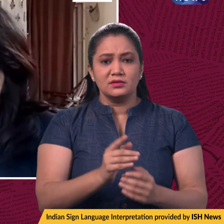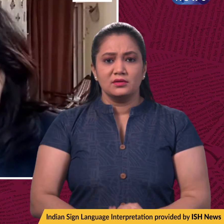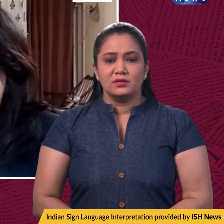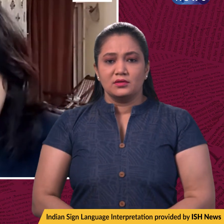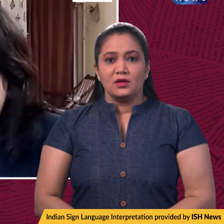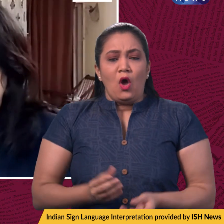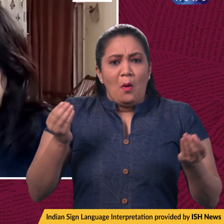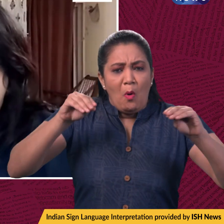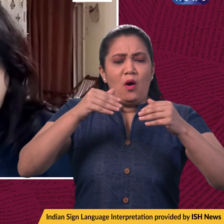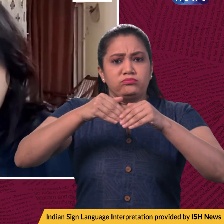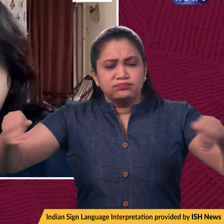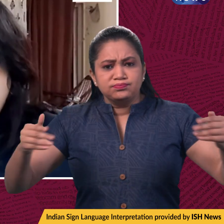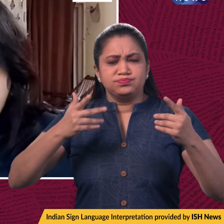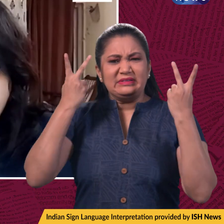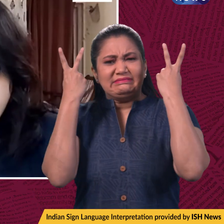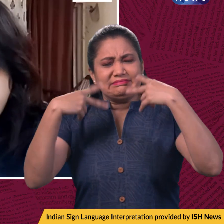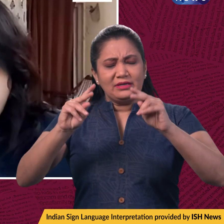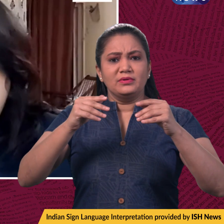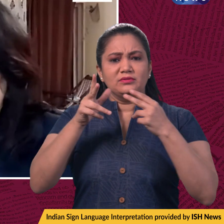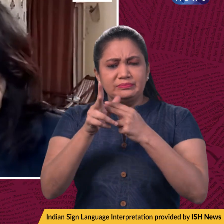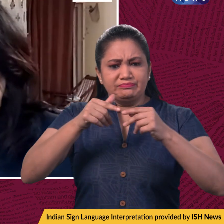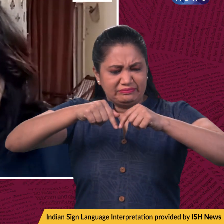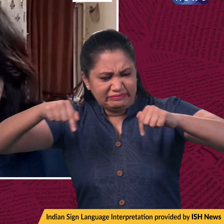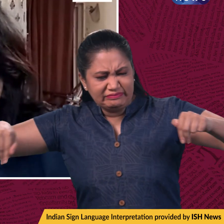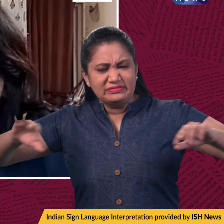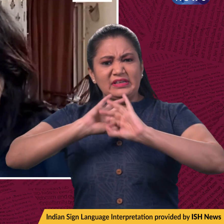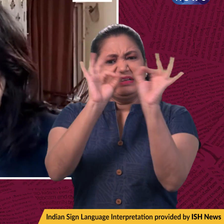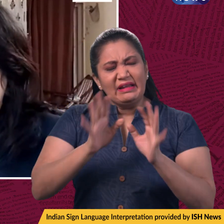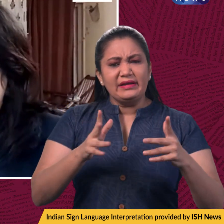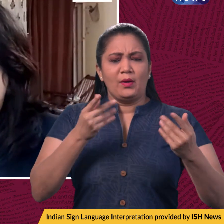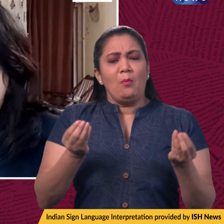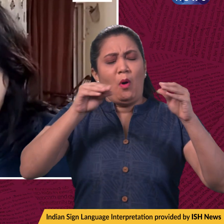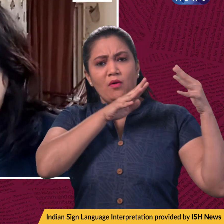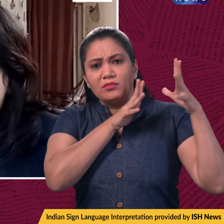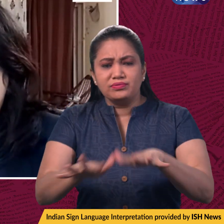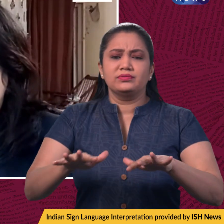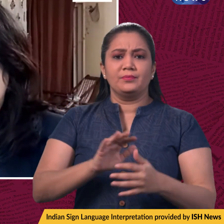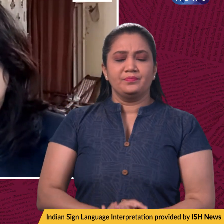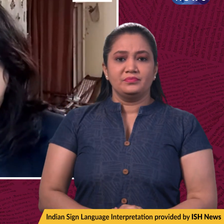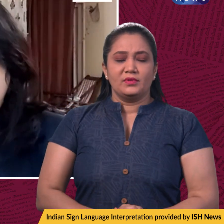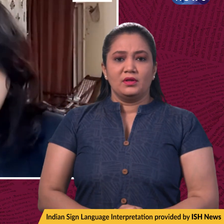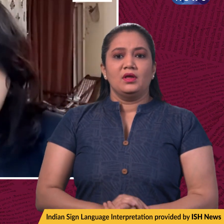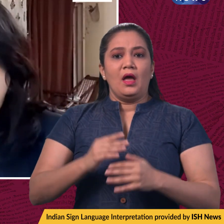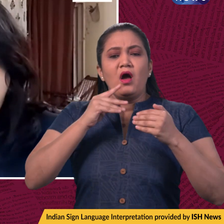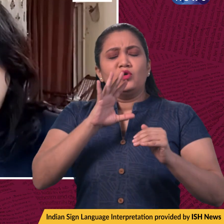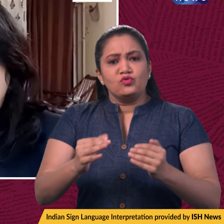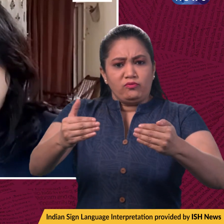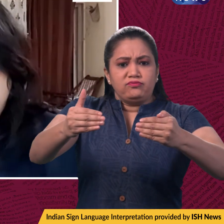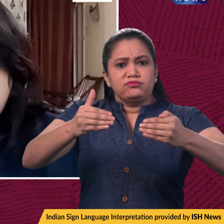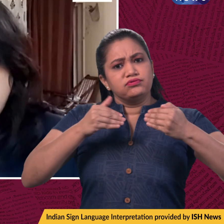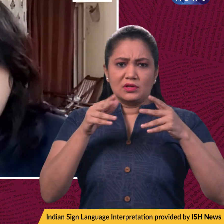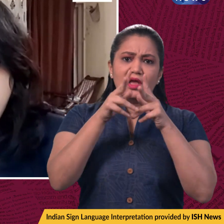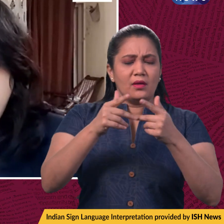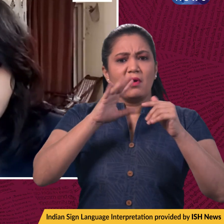of sending more troops to a massive military buildup around Ukraine, even as Moscow has said that it was